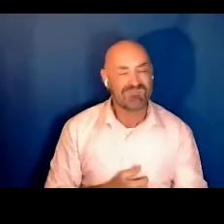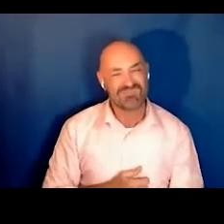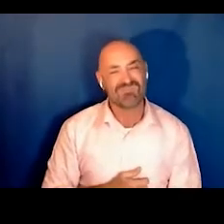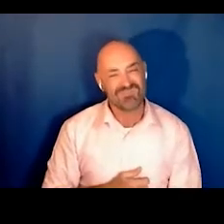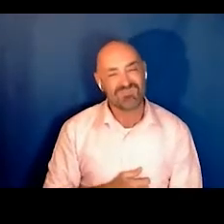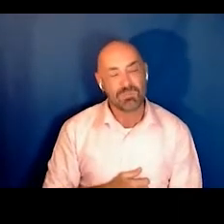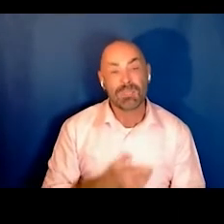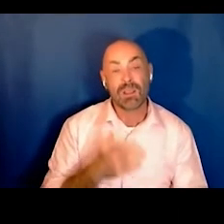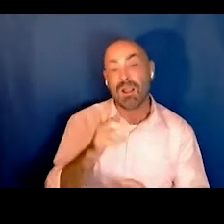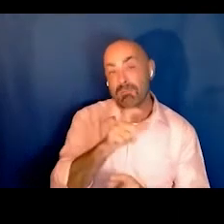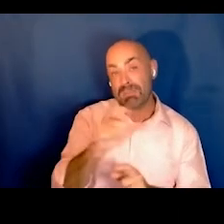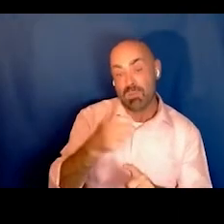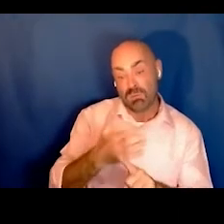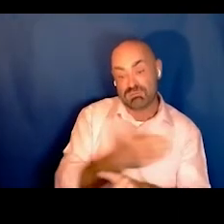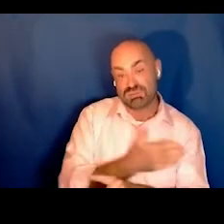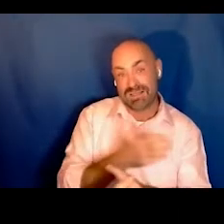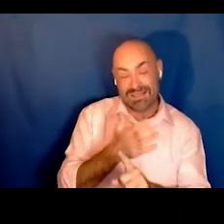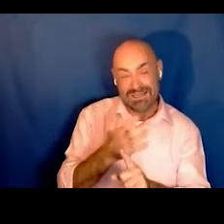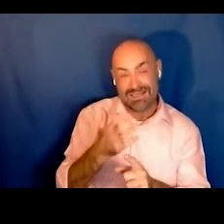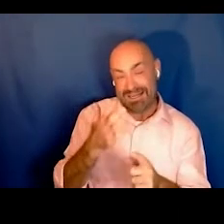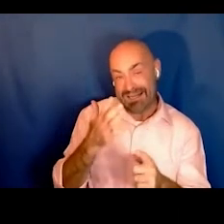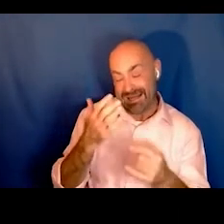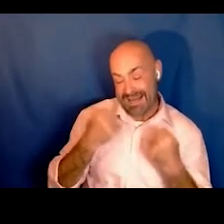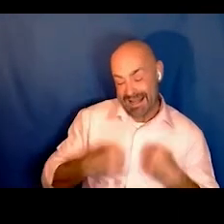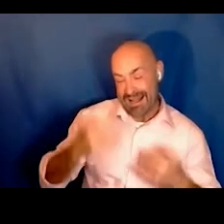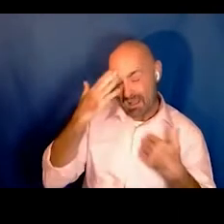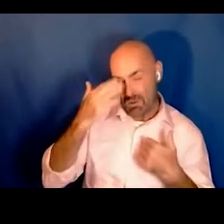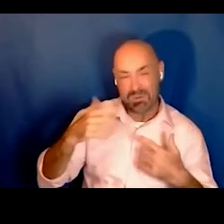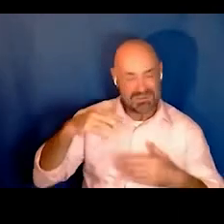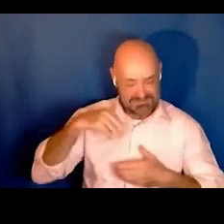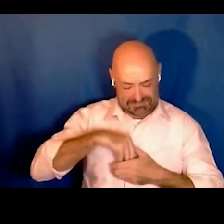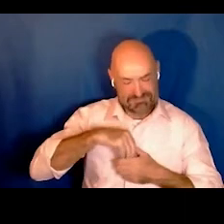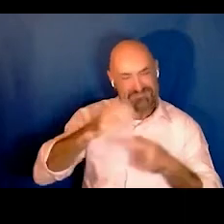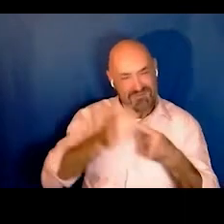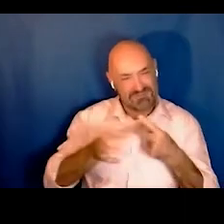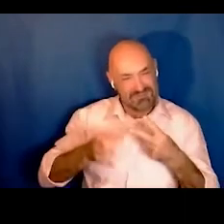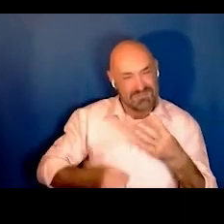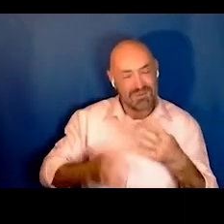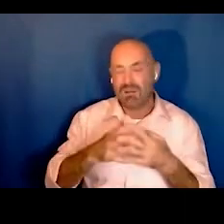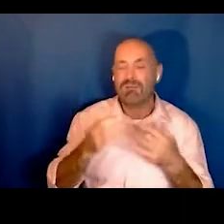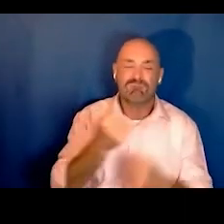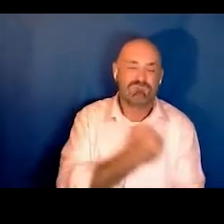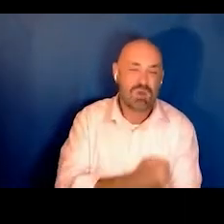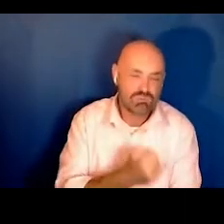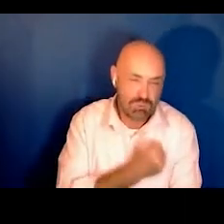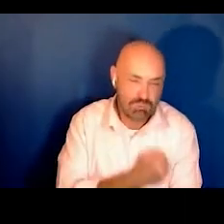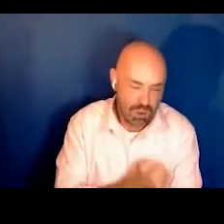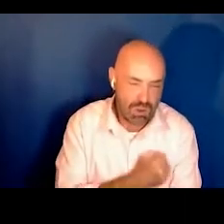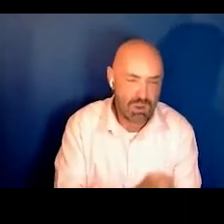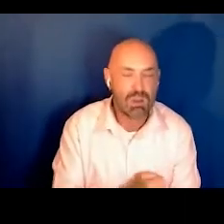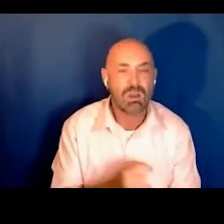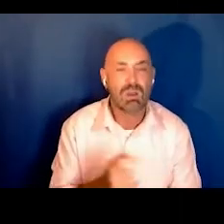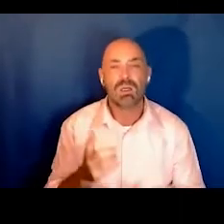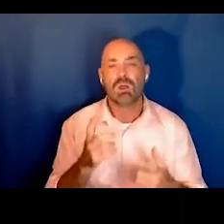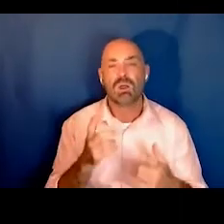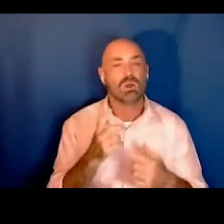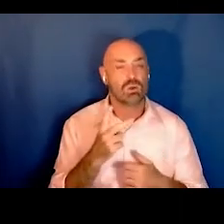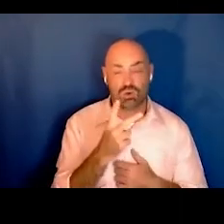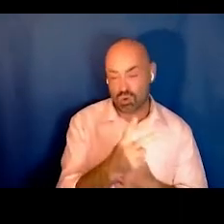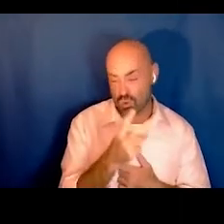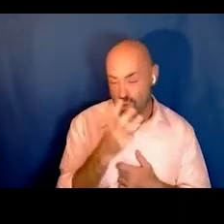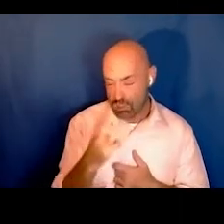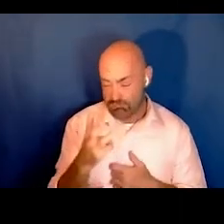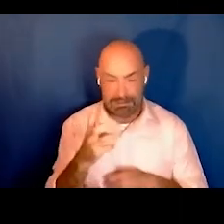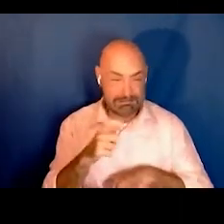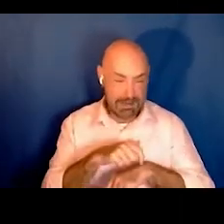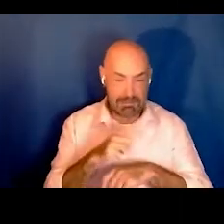with pre-existing vulnerabilities to mental ill health are more vulnerable, and even people with pre-existing conditions are 2 to 3 times more likely to die in a